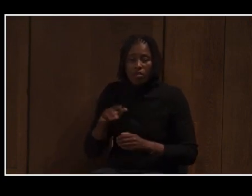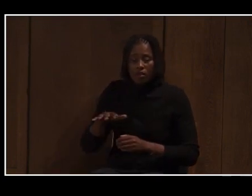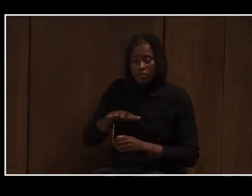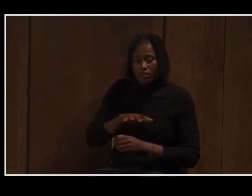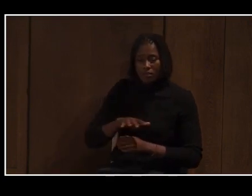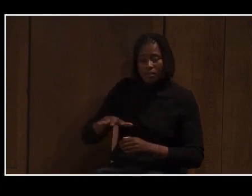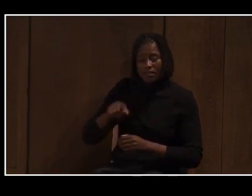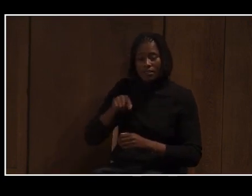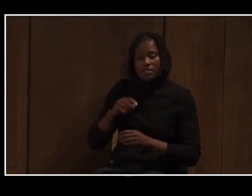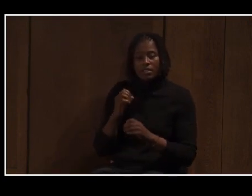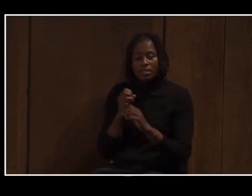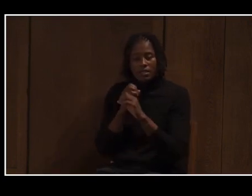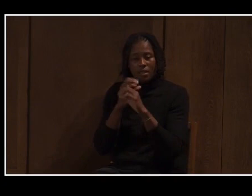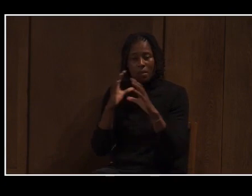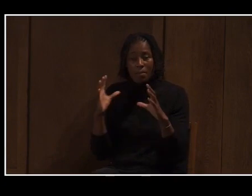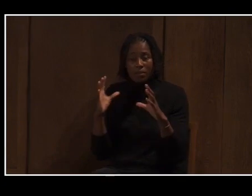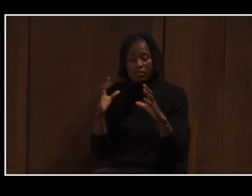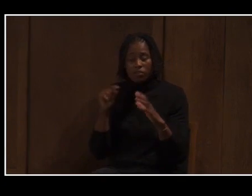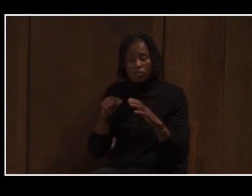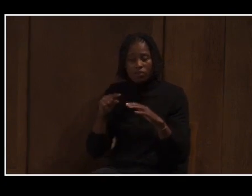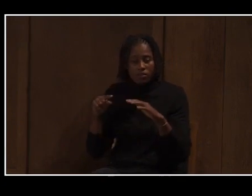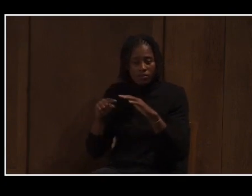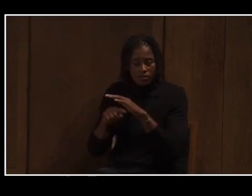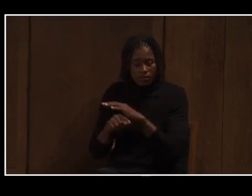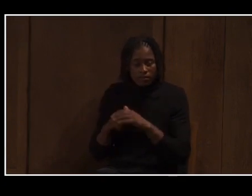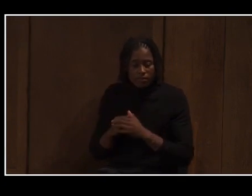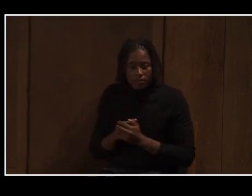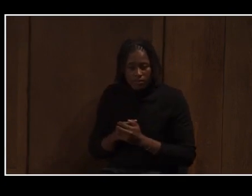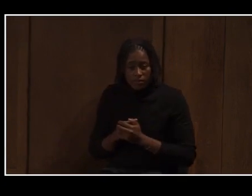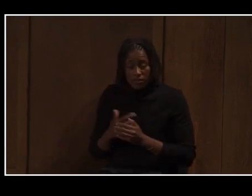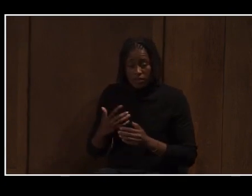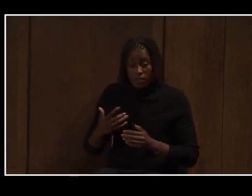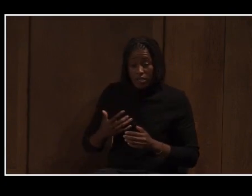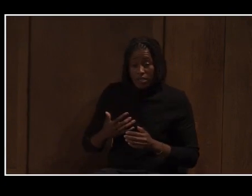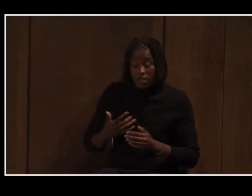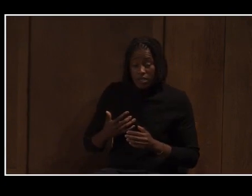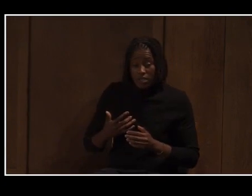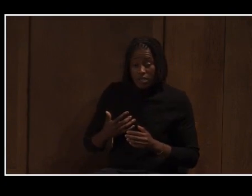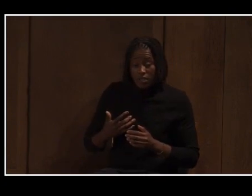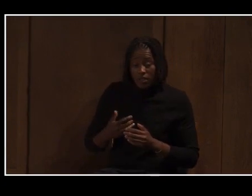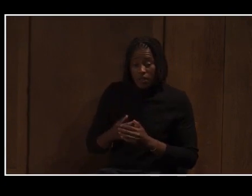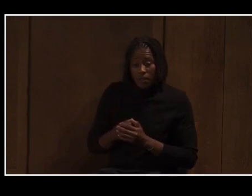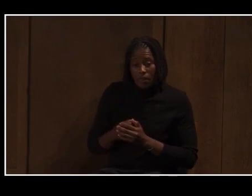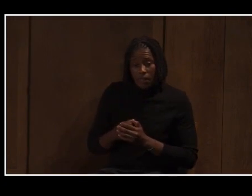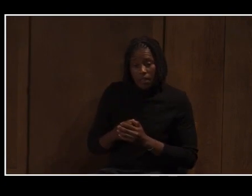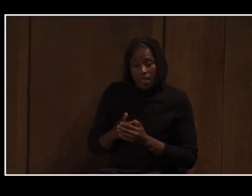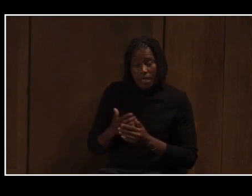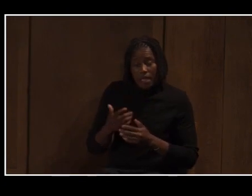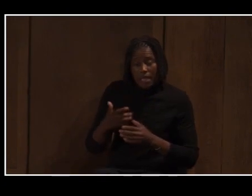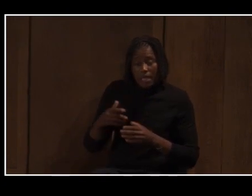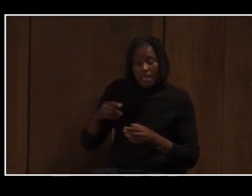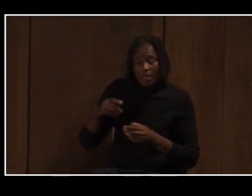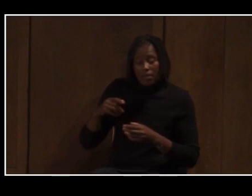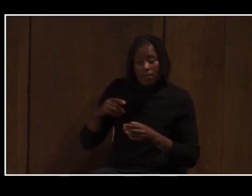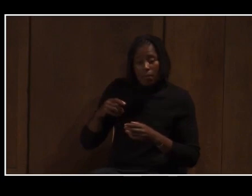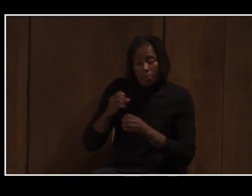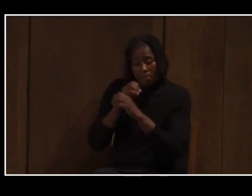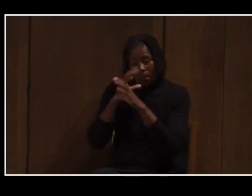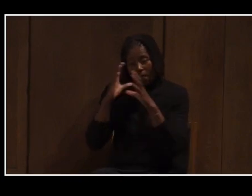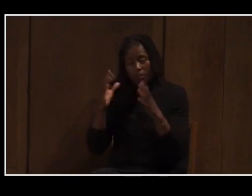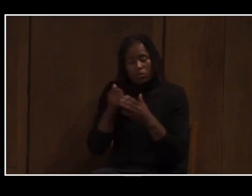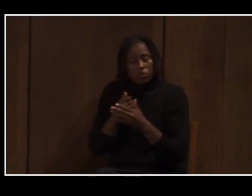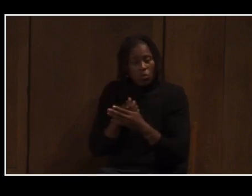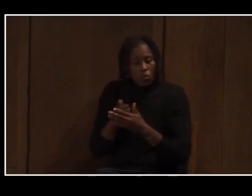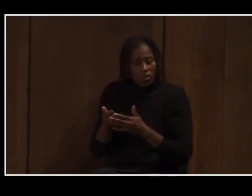as escape. As a survivor, not only of systemic violence, but of interpersonal violence, imagination has always been a